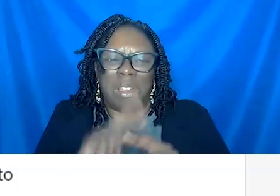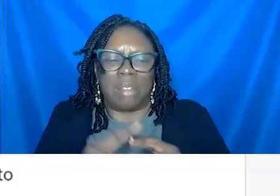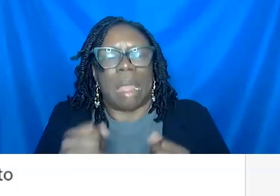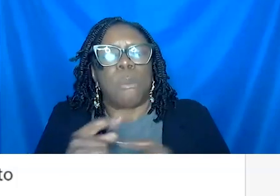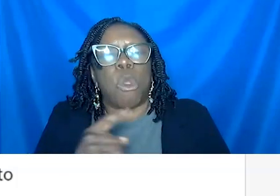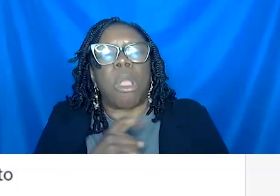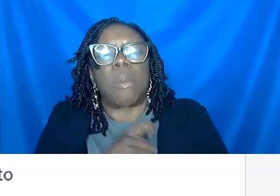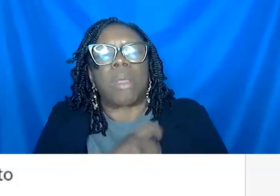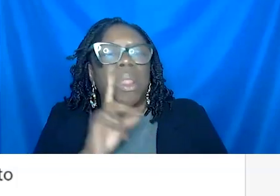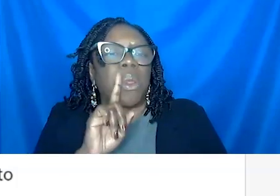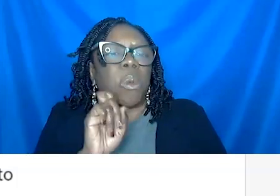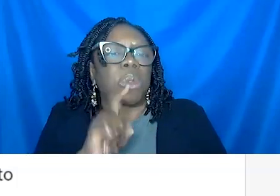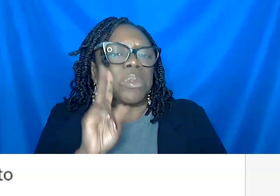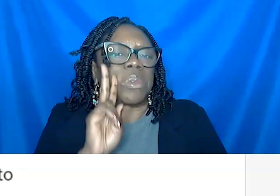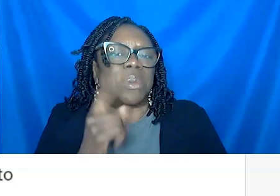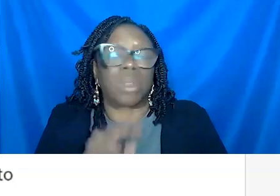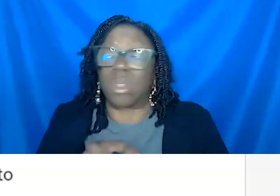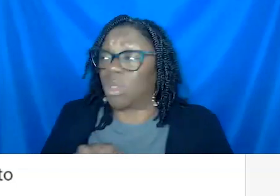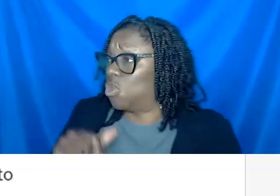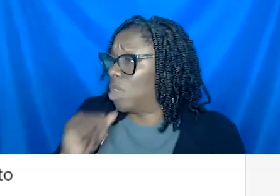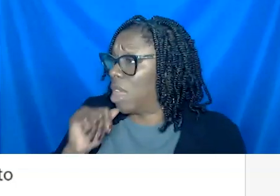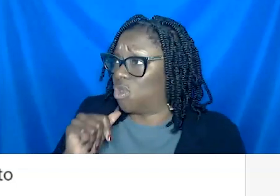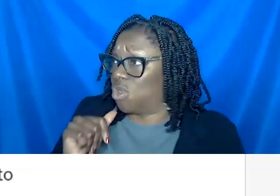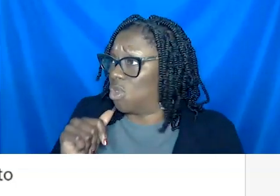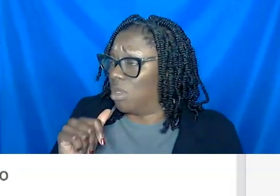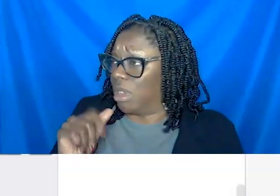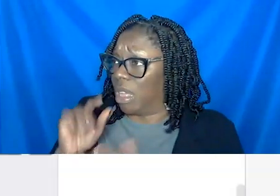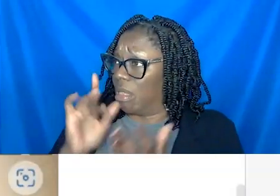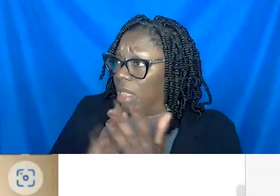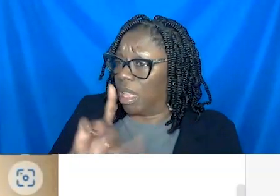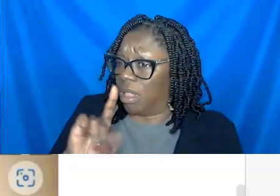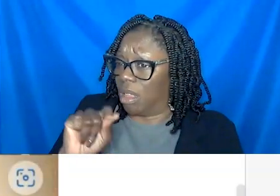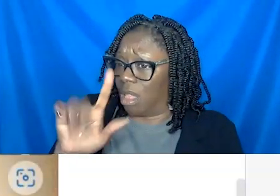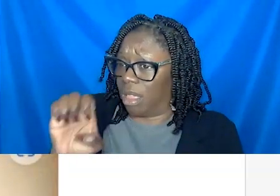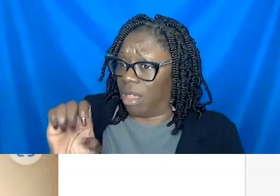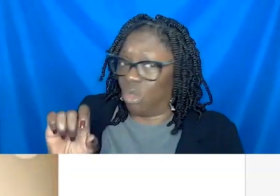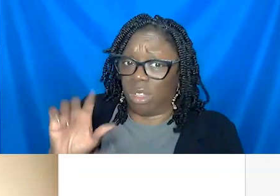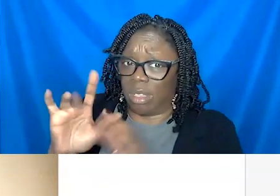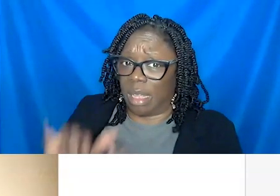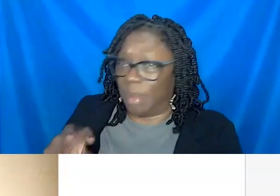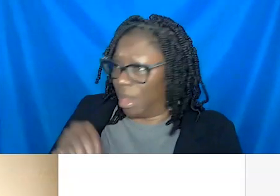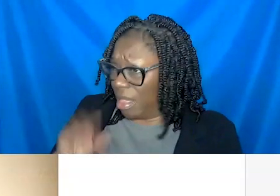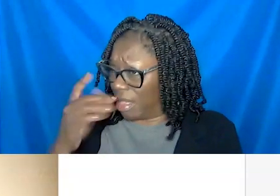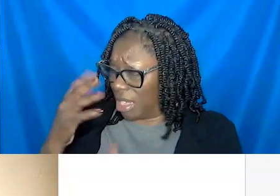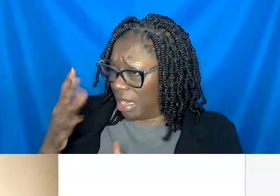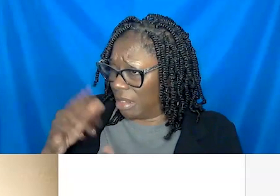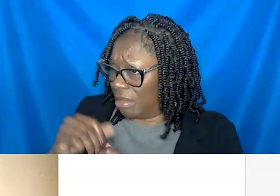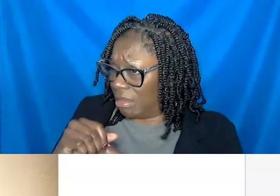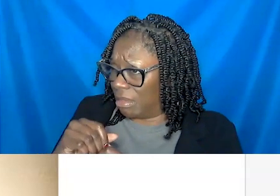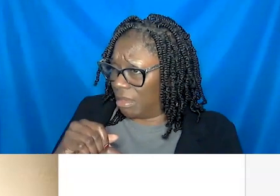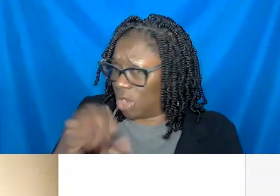let's see what it does with this. So you didn't have to activate or click on the Dolly icon, all you had to do was type it into the message, the same message,